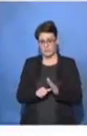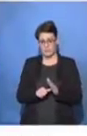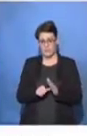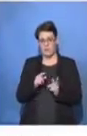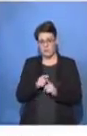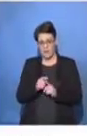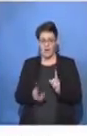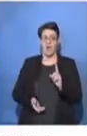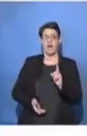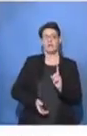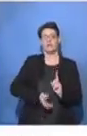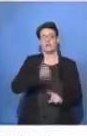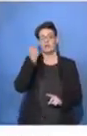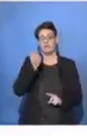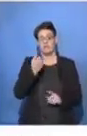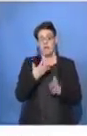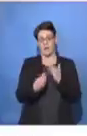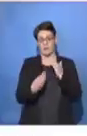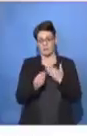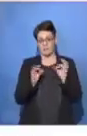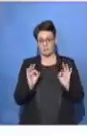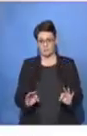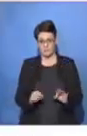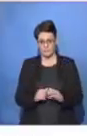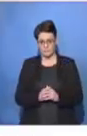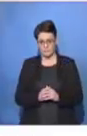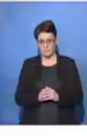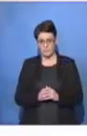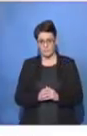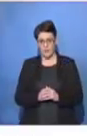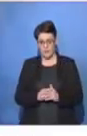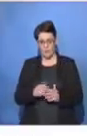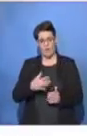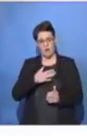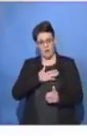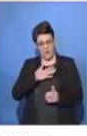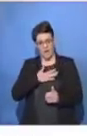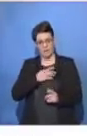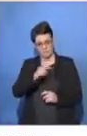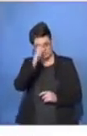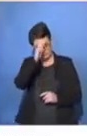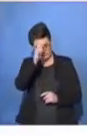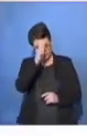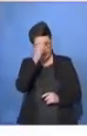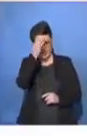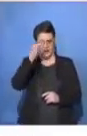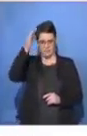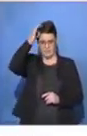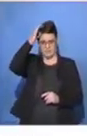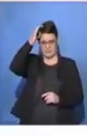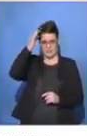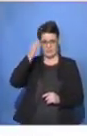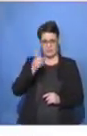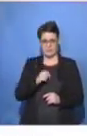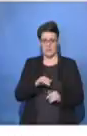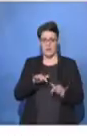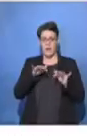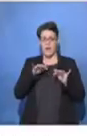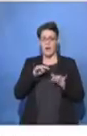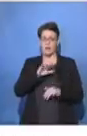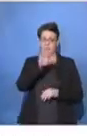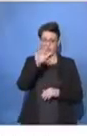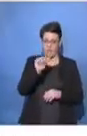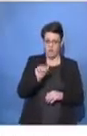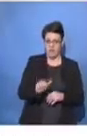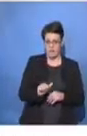to the achievement of this outcome. In this regard, we would like to recognize the government, the Republic of South